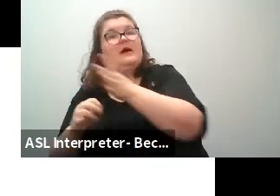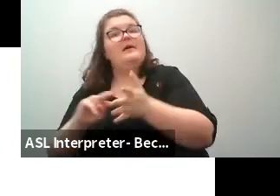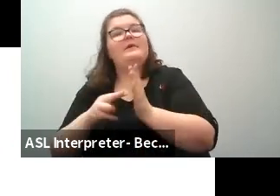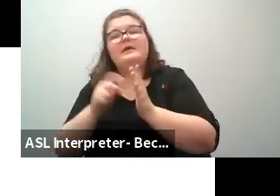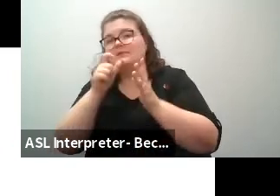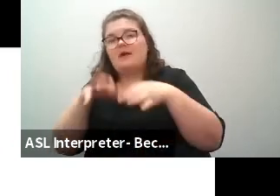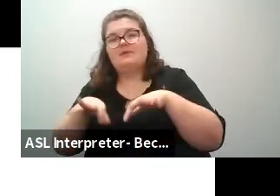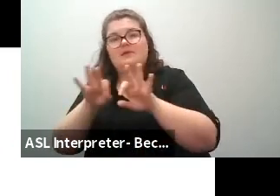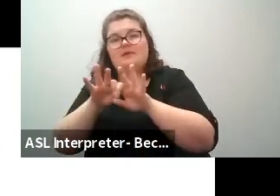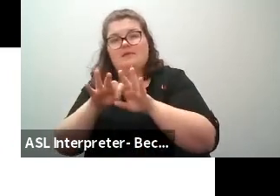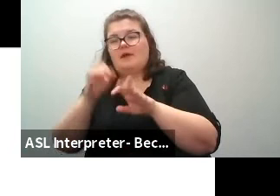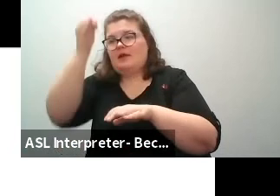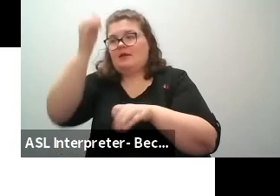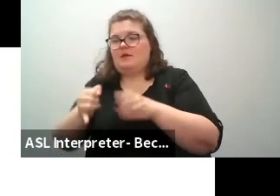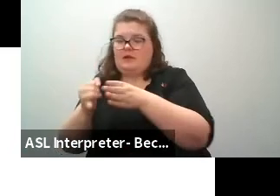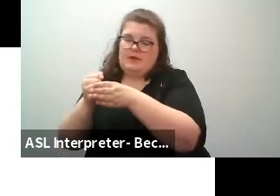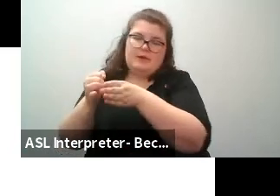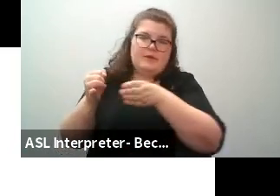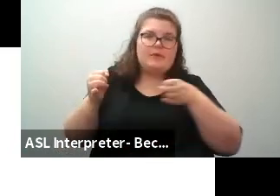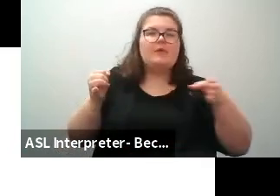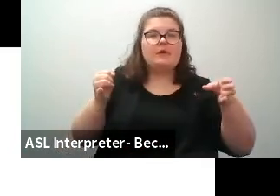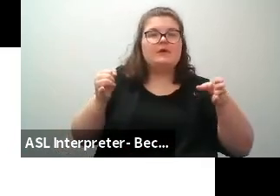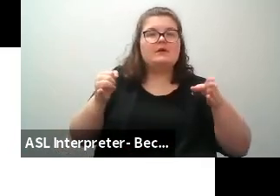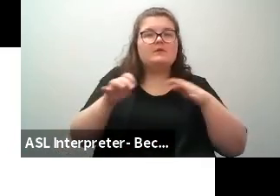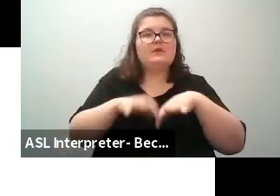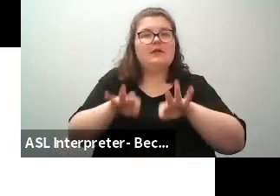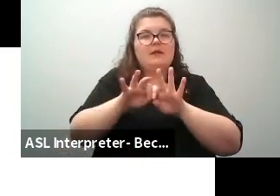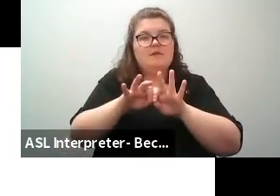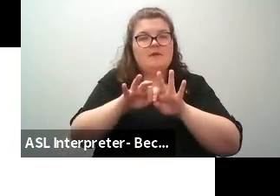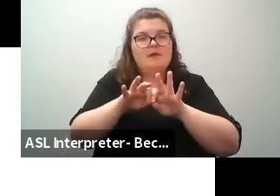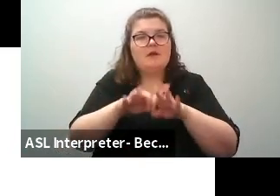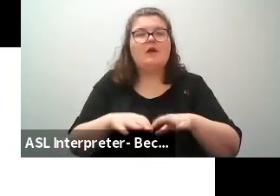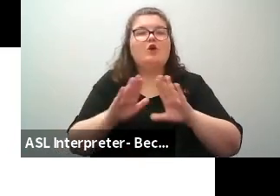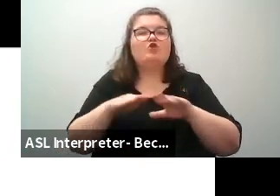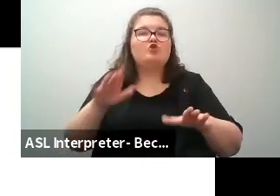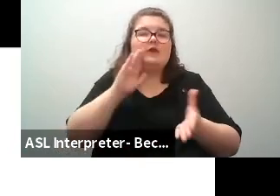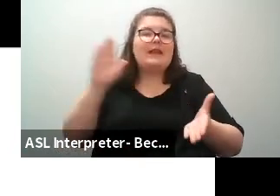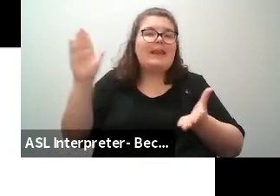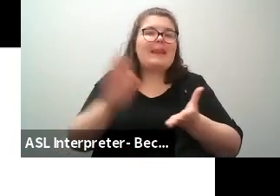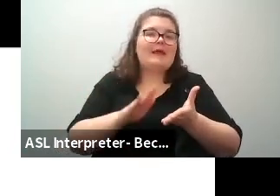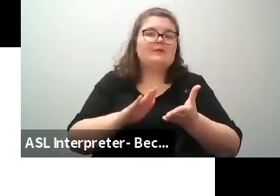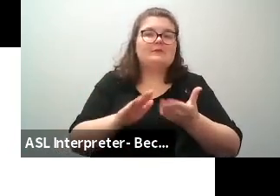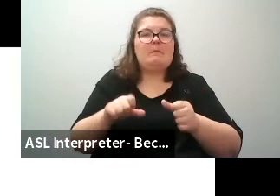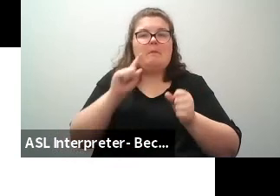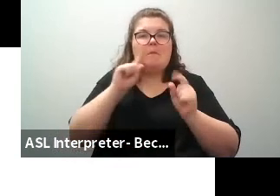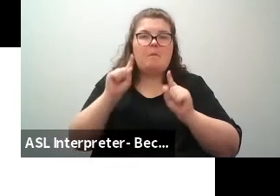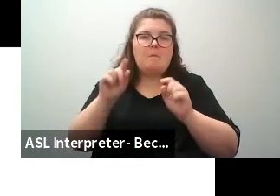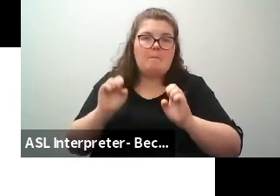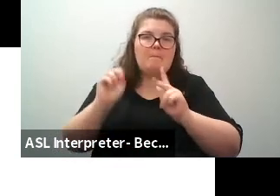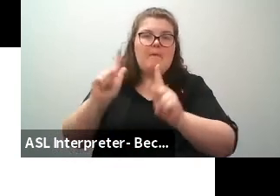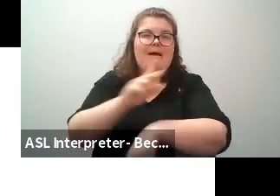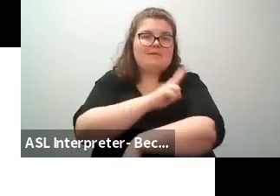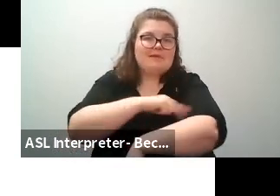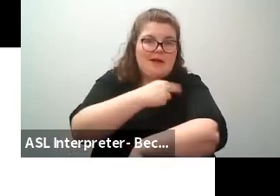of these return visit possibilities, children have less return visits in the year following if a parent received the video